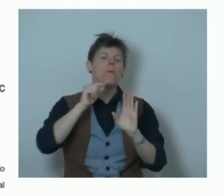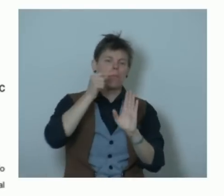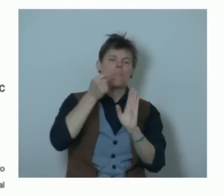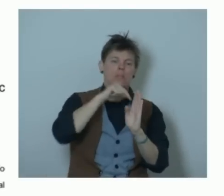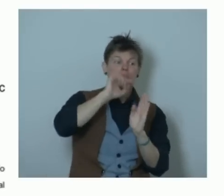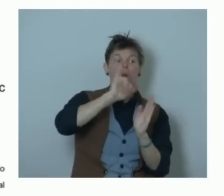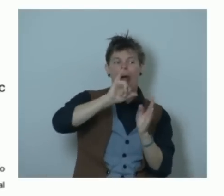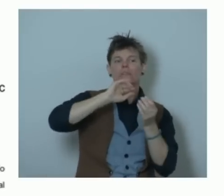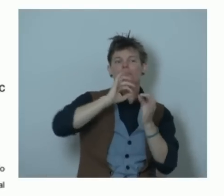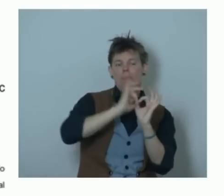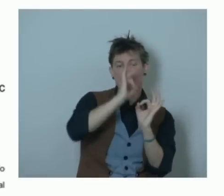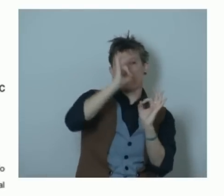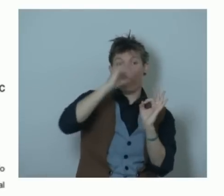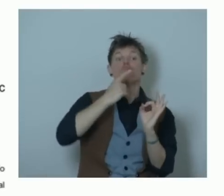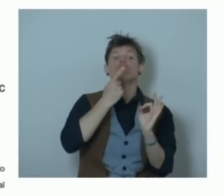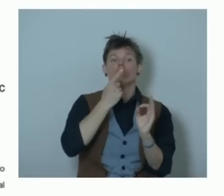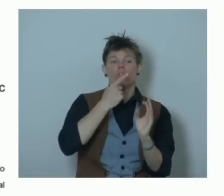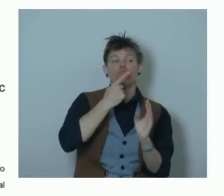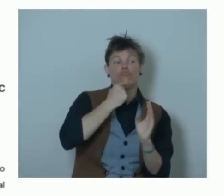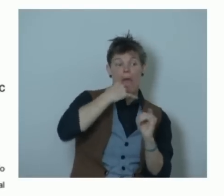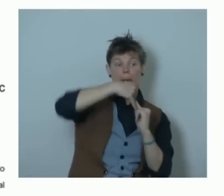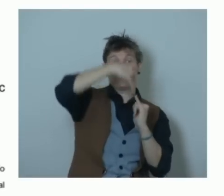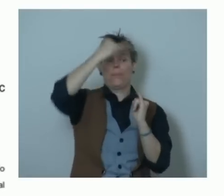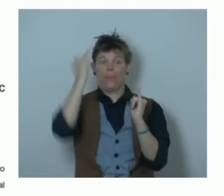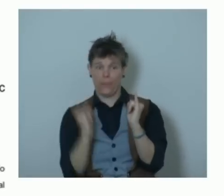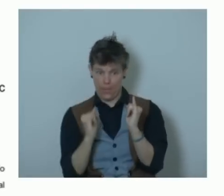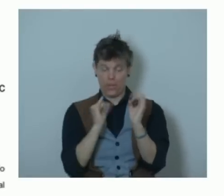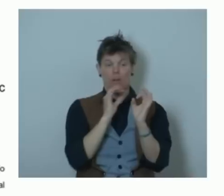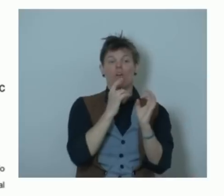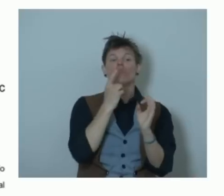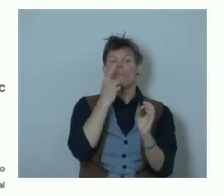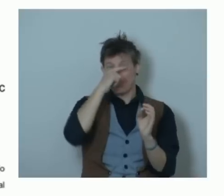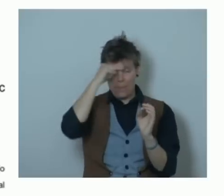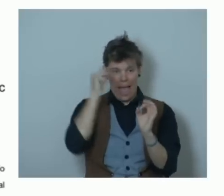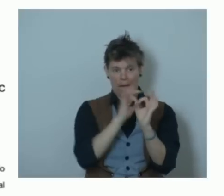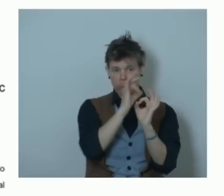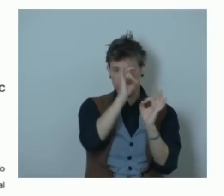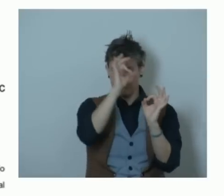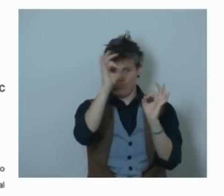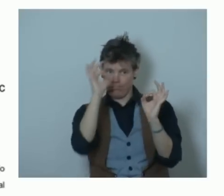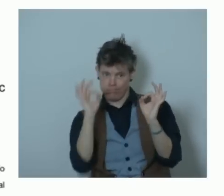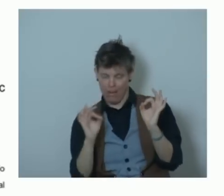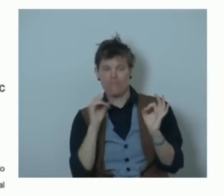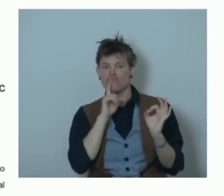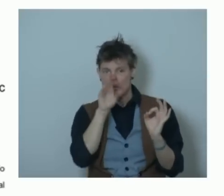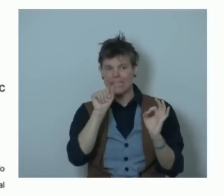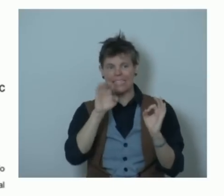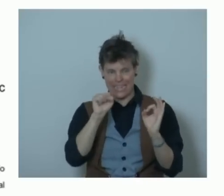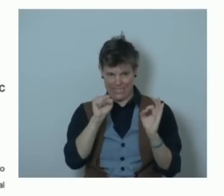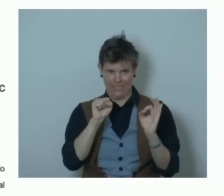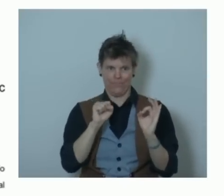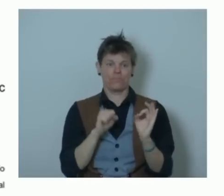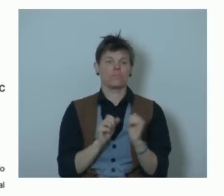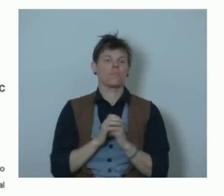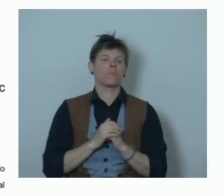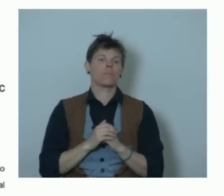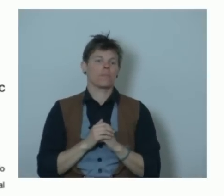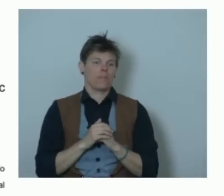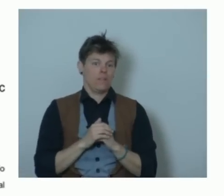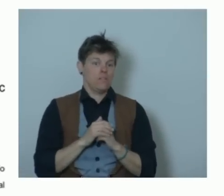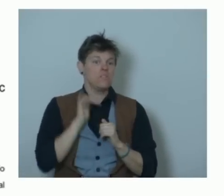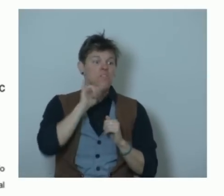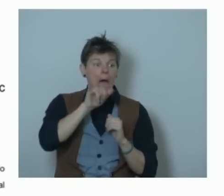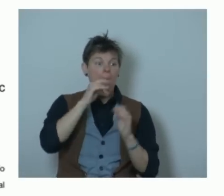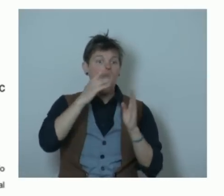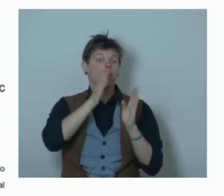real cases, and then the red dots and the red line are what the model shows us is likely to happen over the next week or